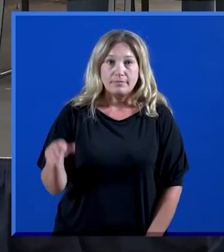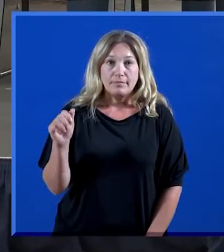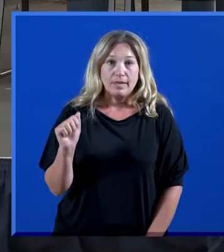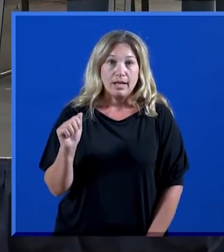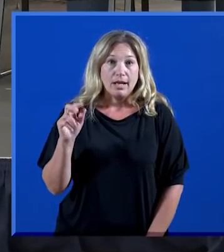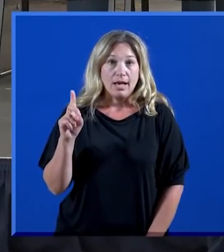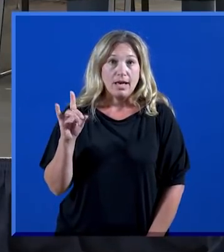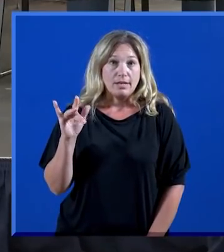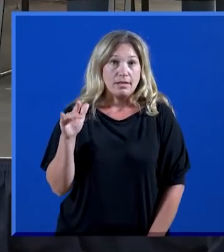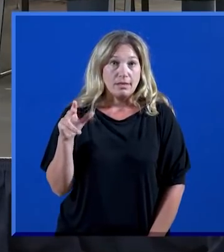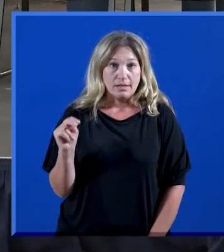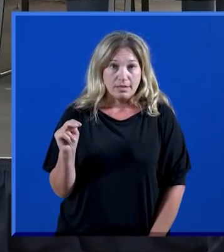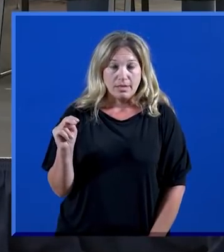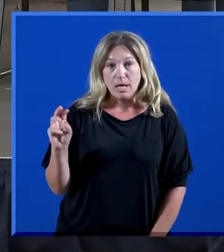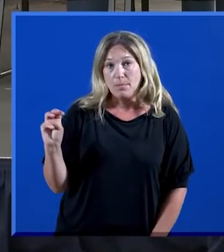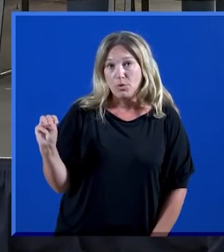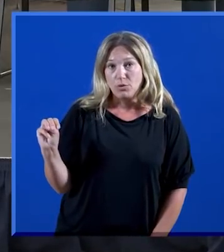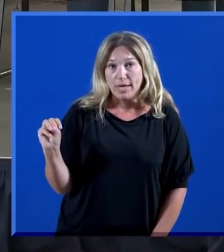Adeline Miranda.